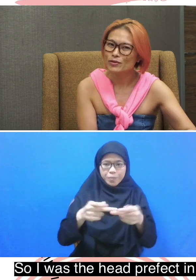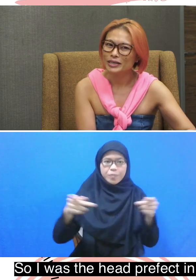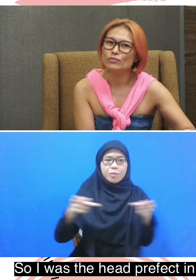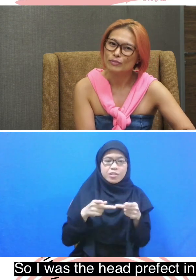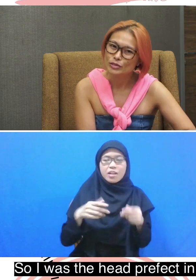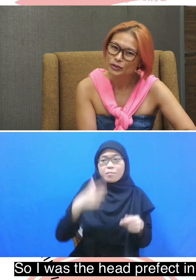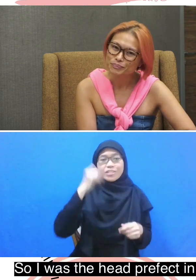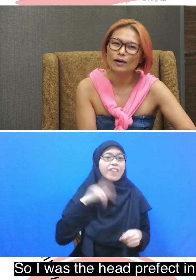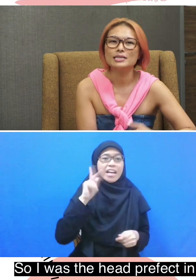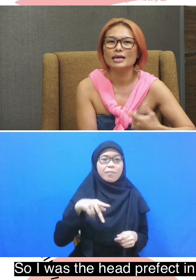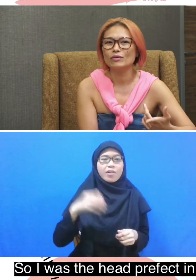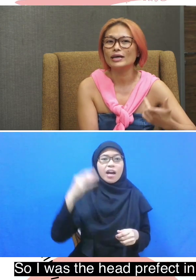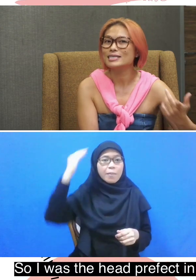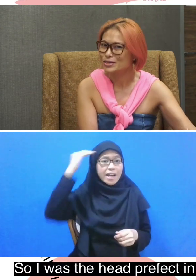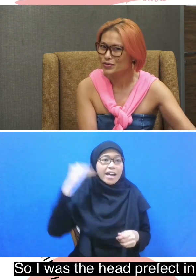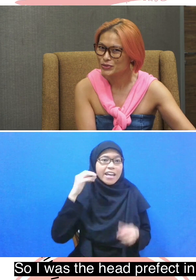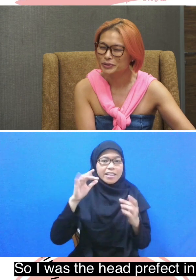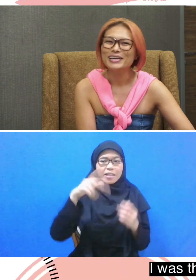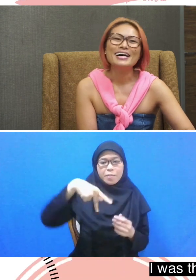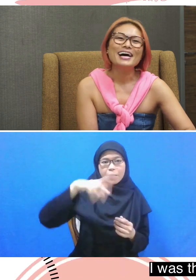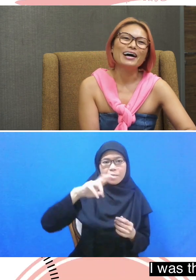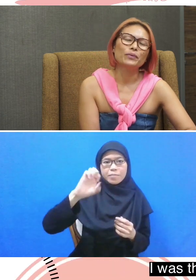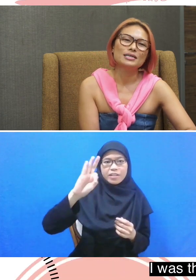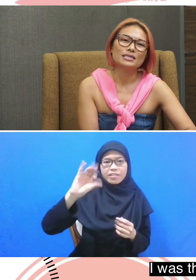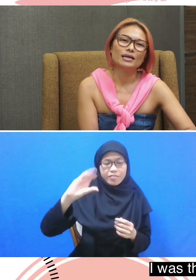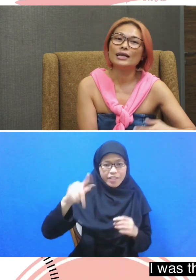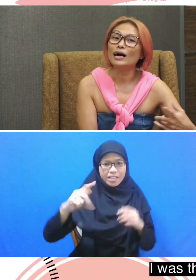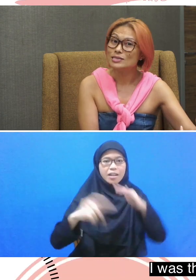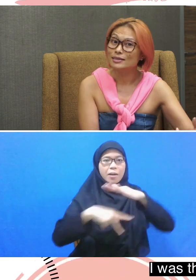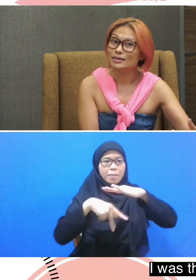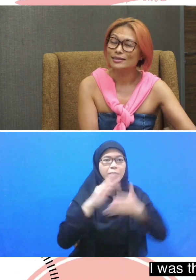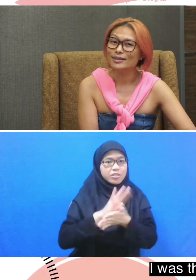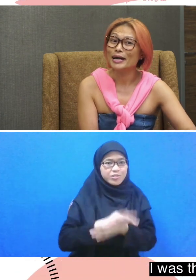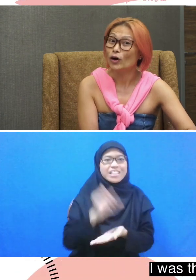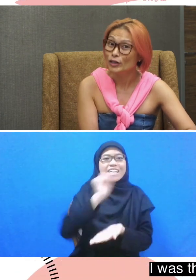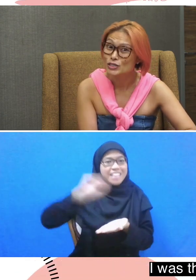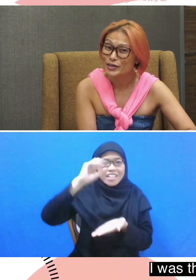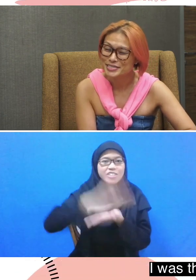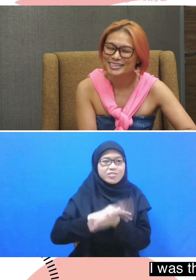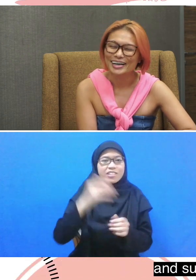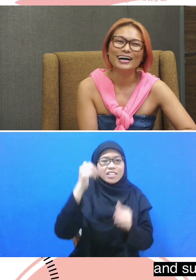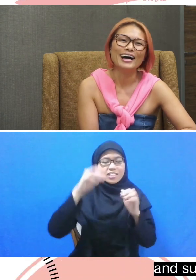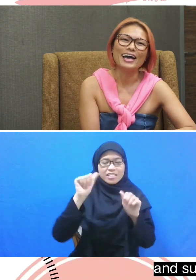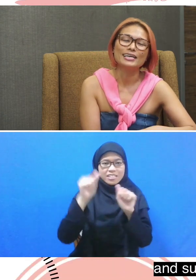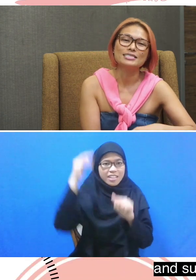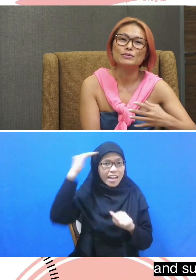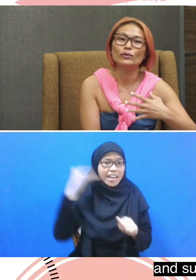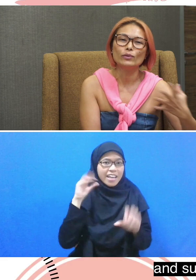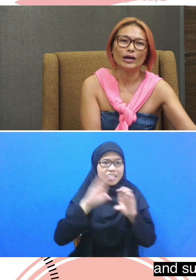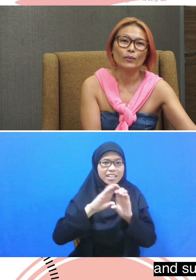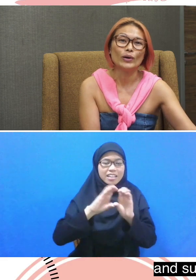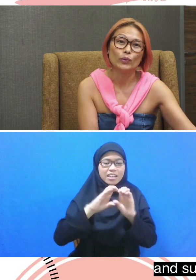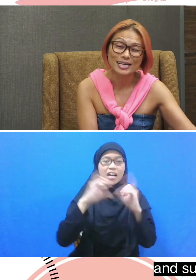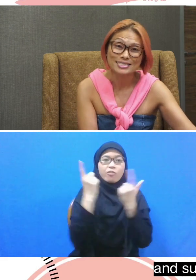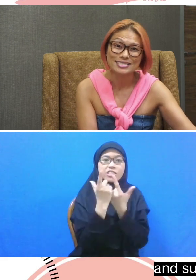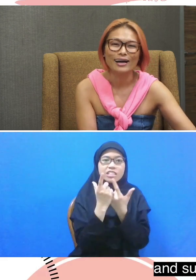head prefect in primary school. I was the head prefect in secondary school. I was the head counselor in my college years. And subsequently, when I